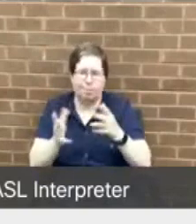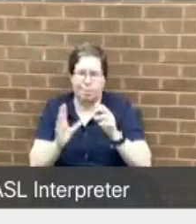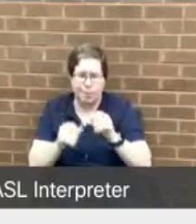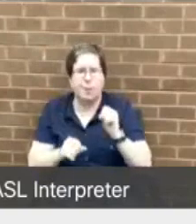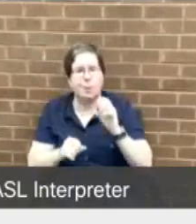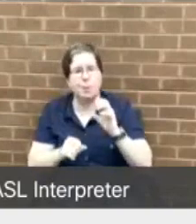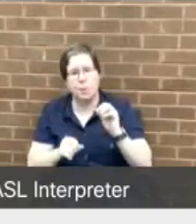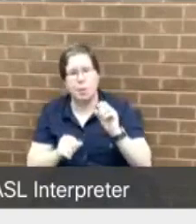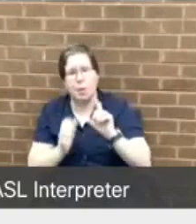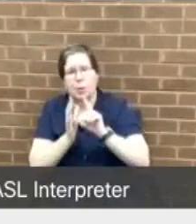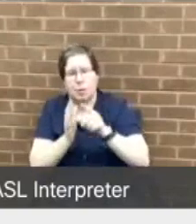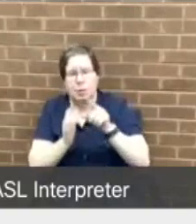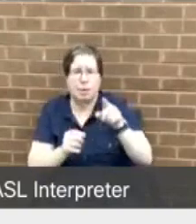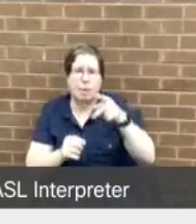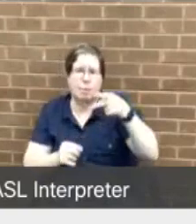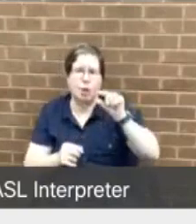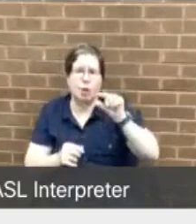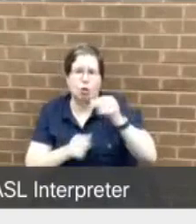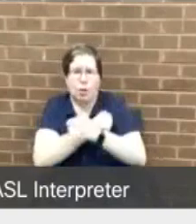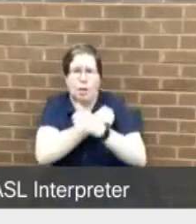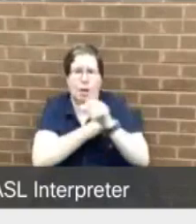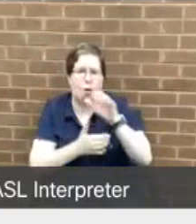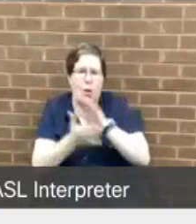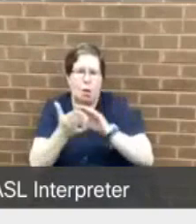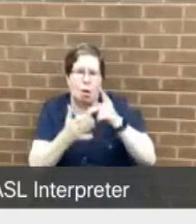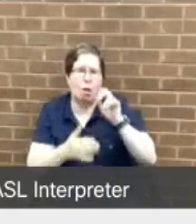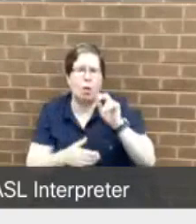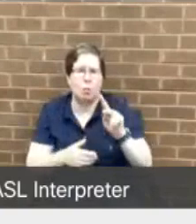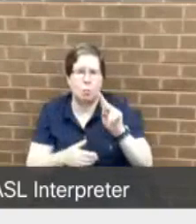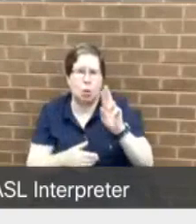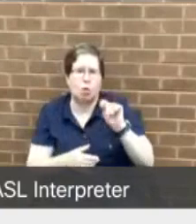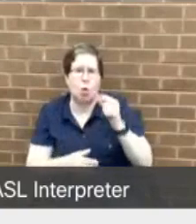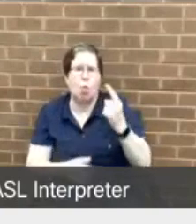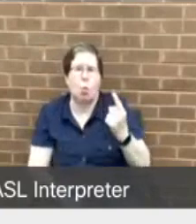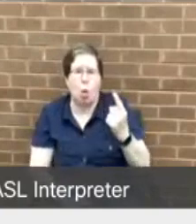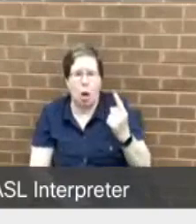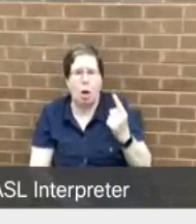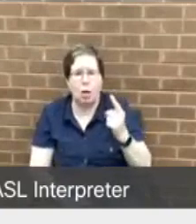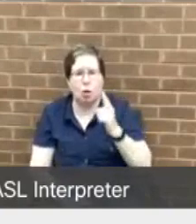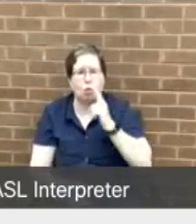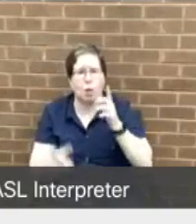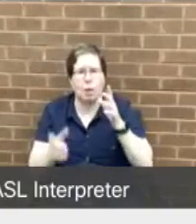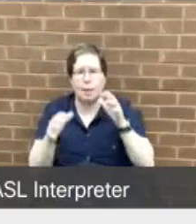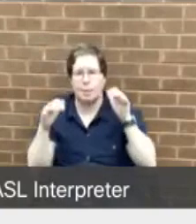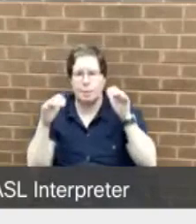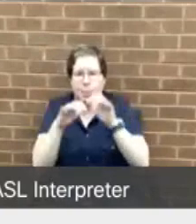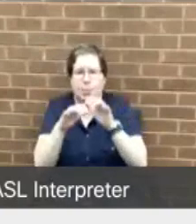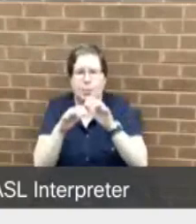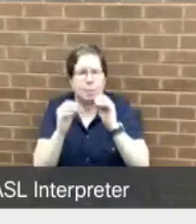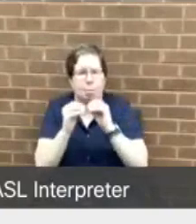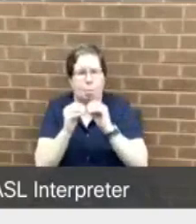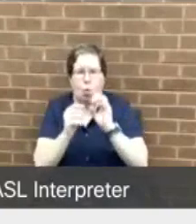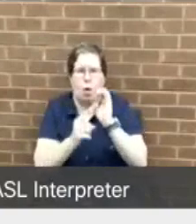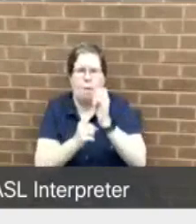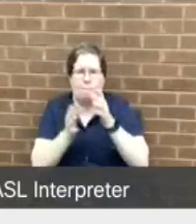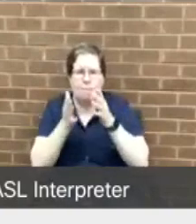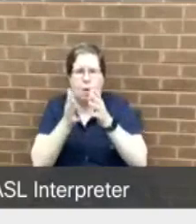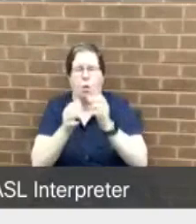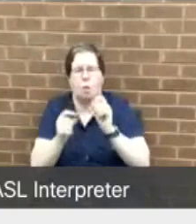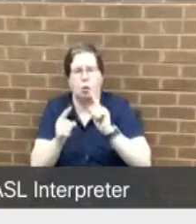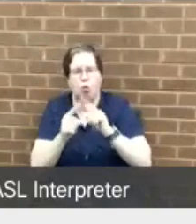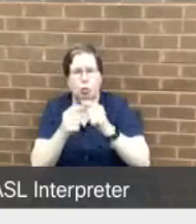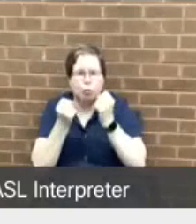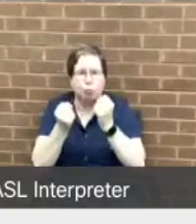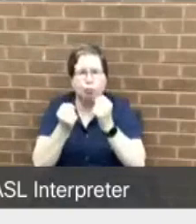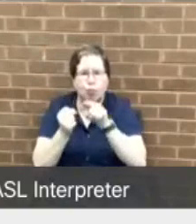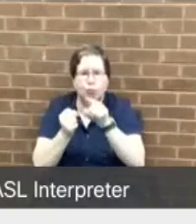You know, further down in Prince George's County and College Park, you know, Route 1 is a really, really dense urban environment. You know, you go up